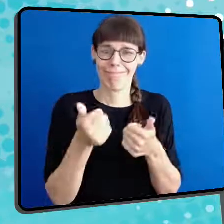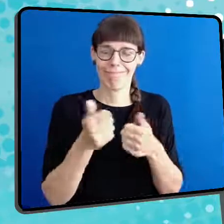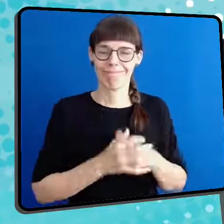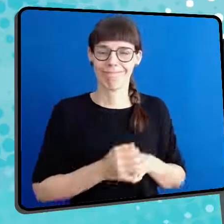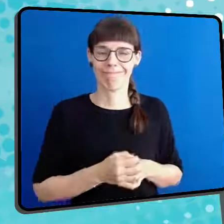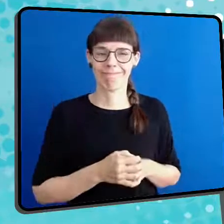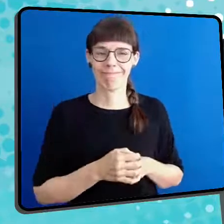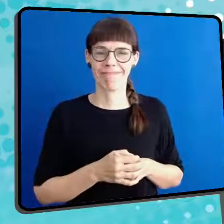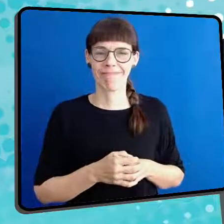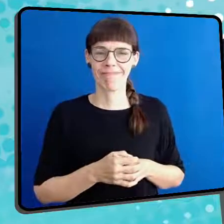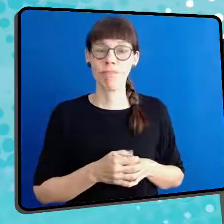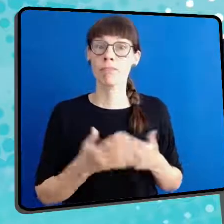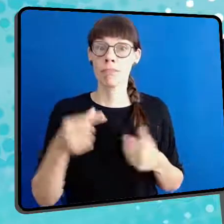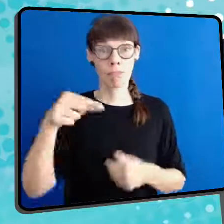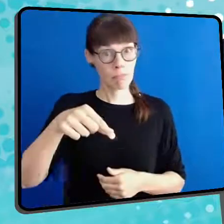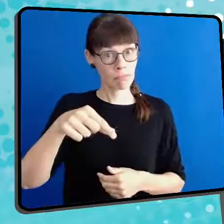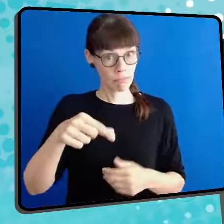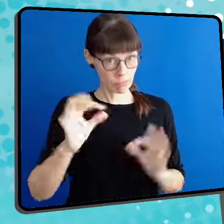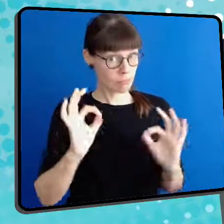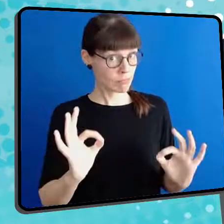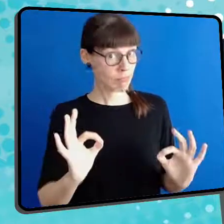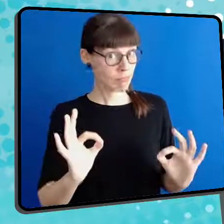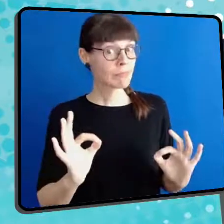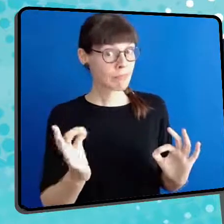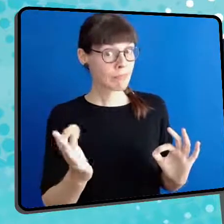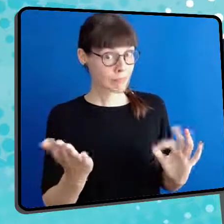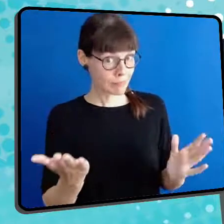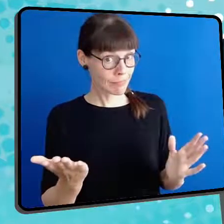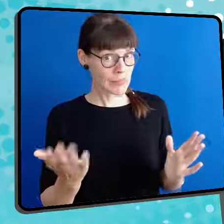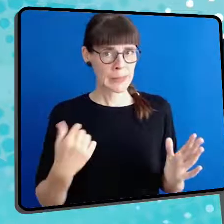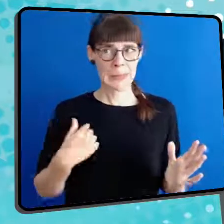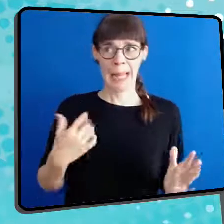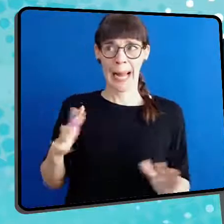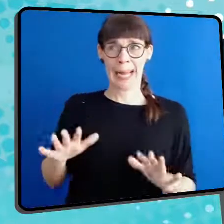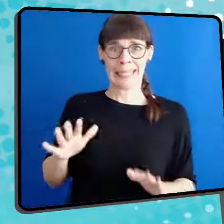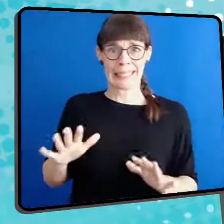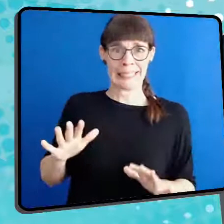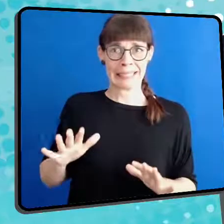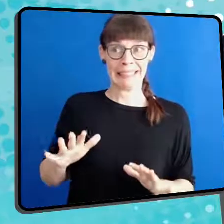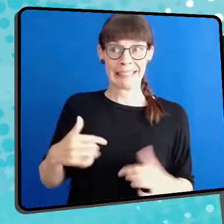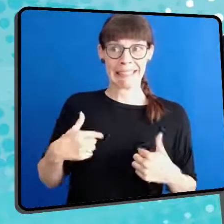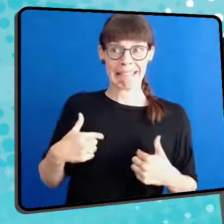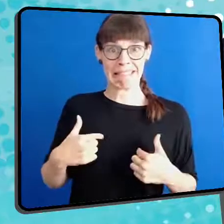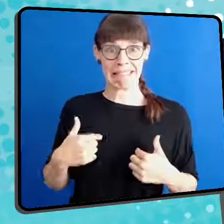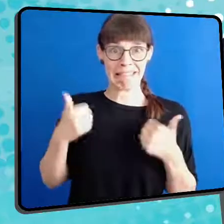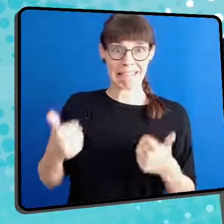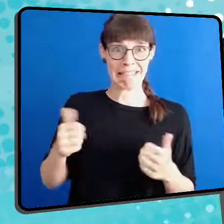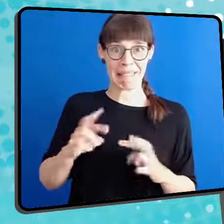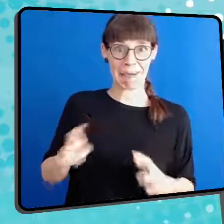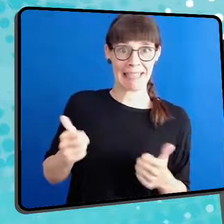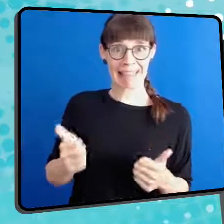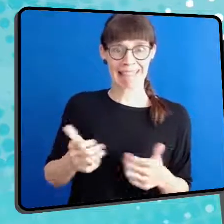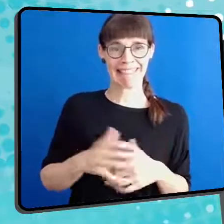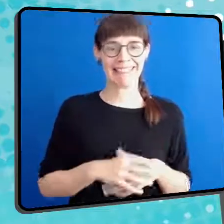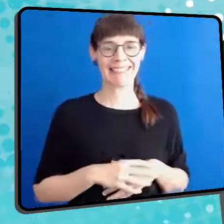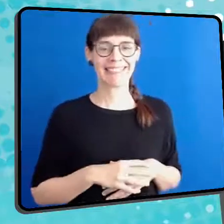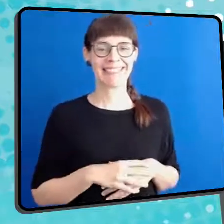Quirine, are you ready? I'm not sure. Am I? No. Okay, I'm ready. Well, I'm